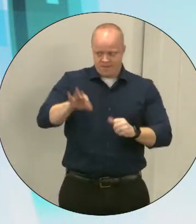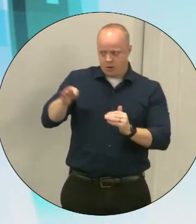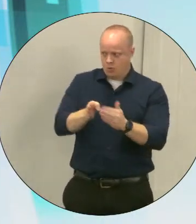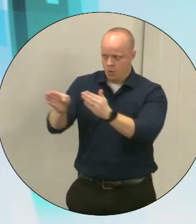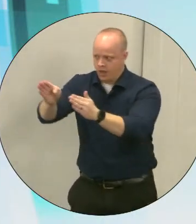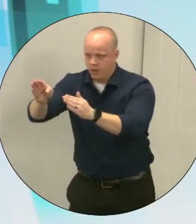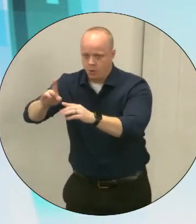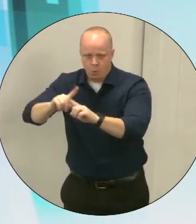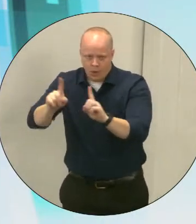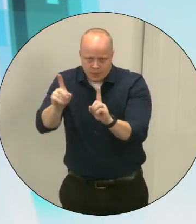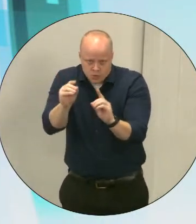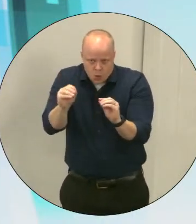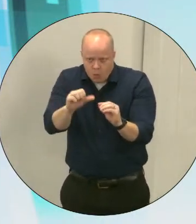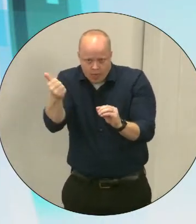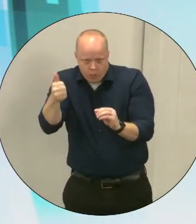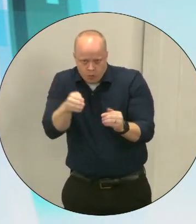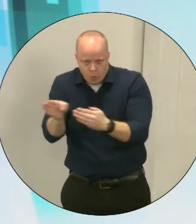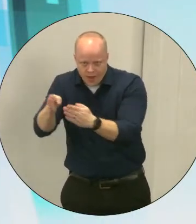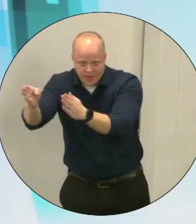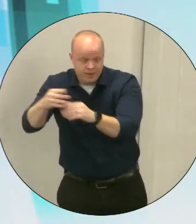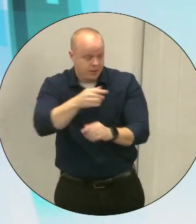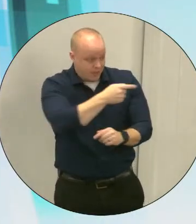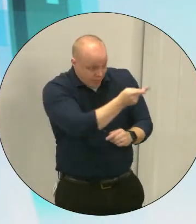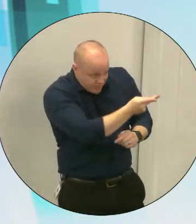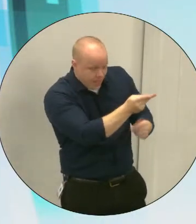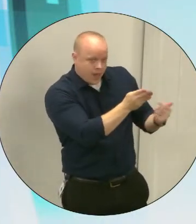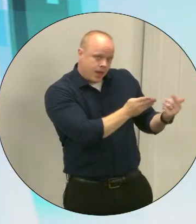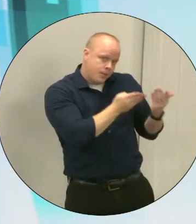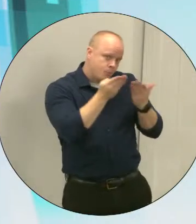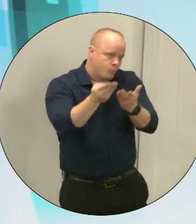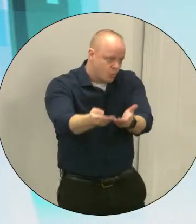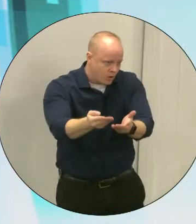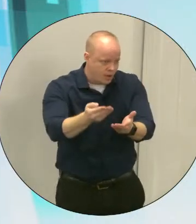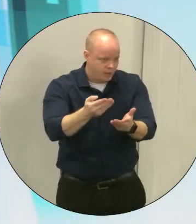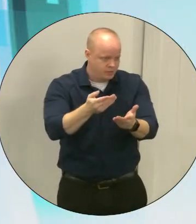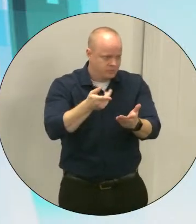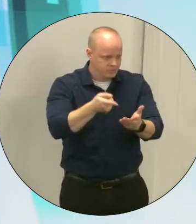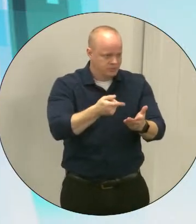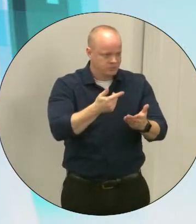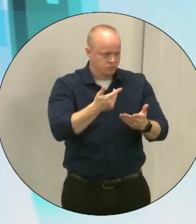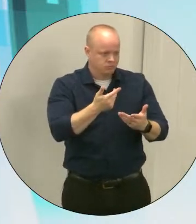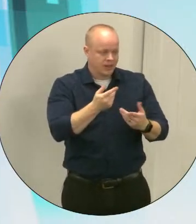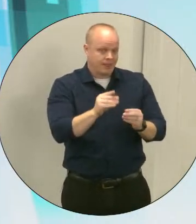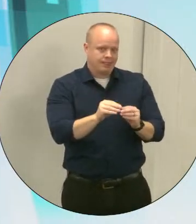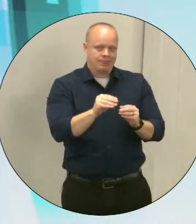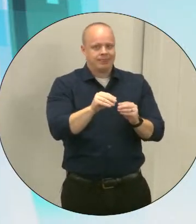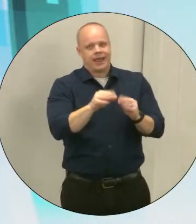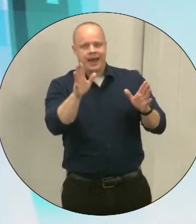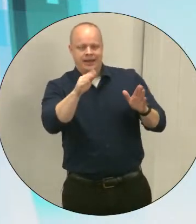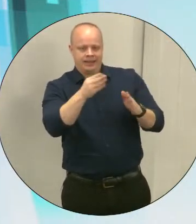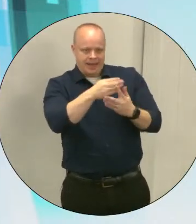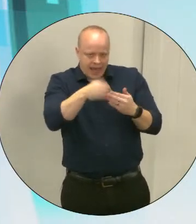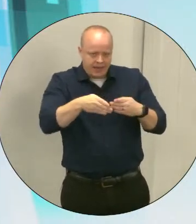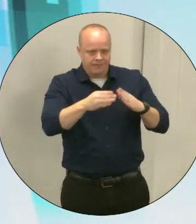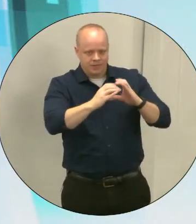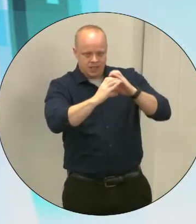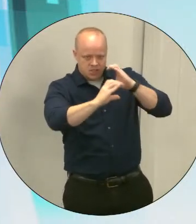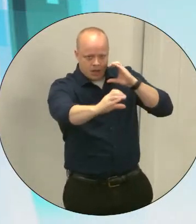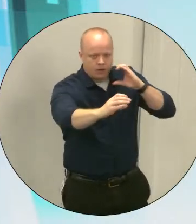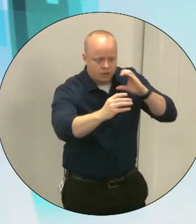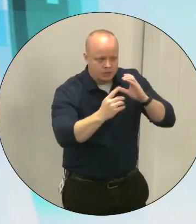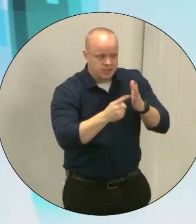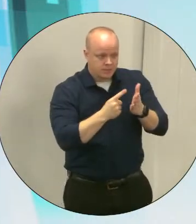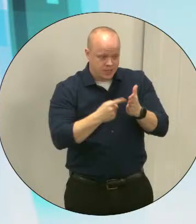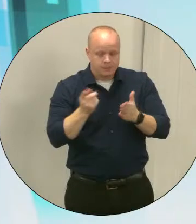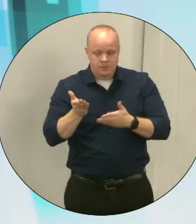was no way. They were the ones that brought light at the end of the tunnel at times. And sometimes they brought us laughter. Sometimes they brought us